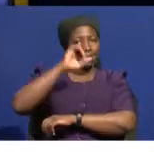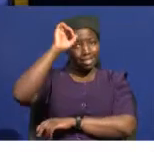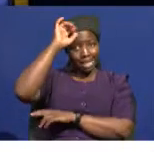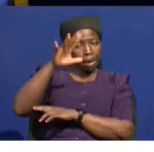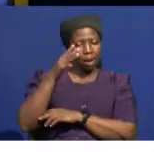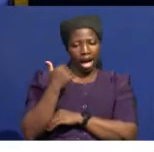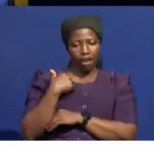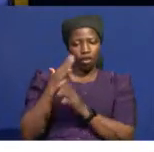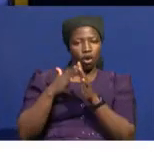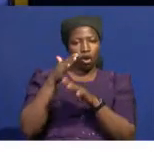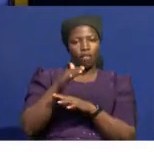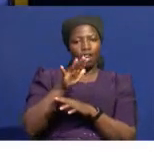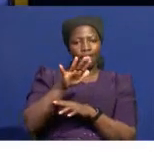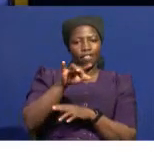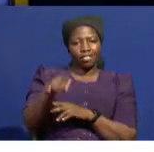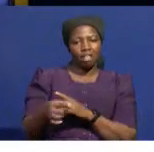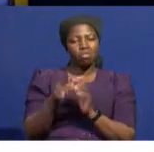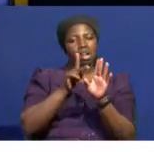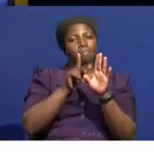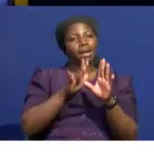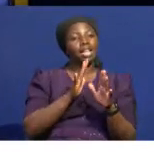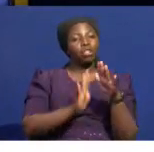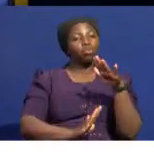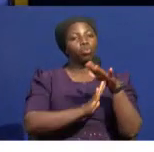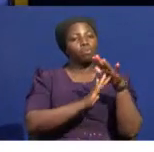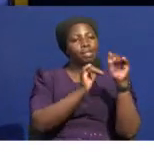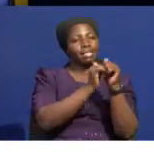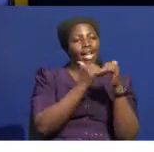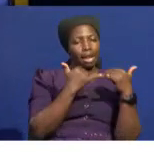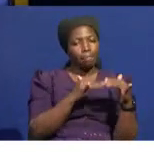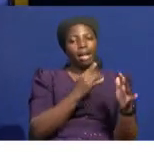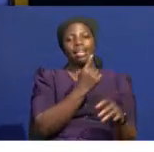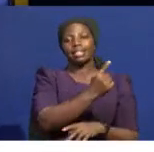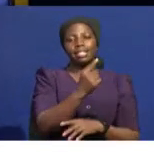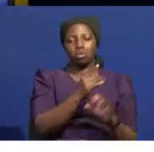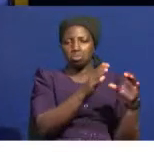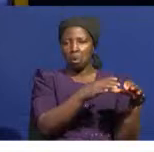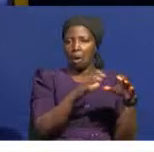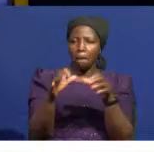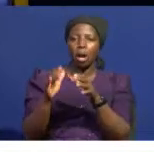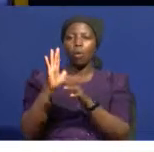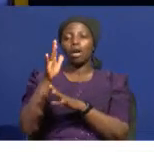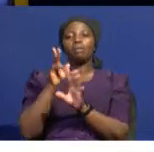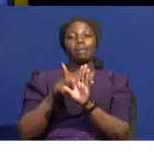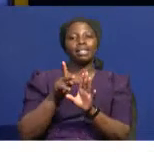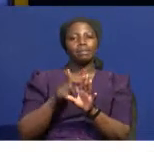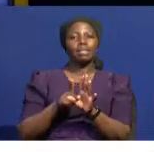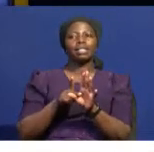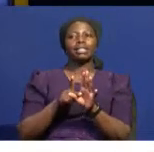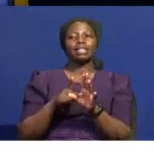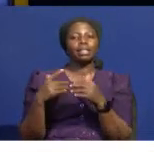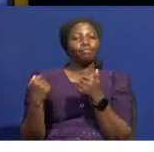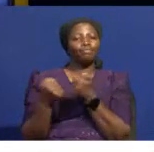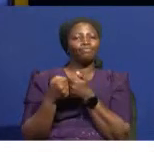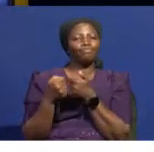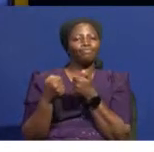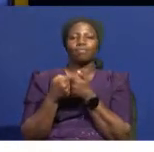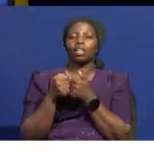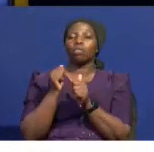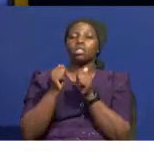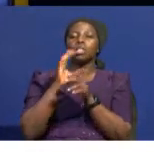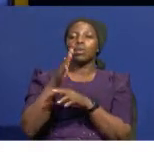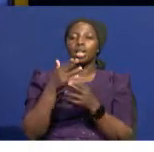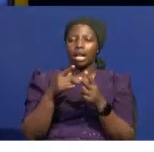5,000 participants and will see the top 10 players in each category take part in a round-robin playoff scheduled from